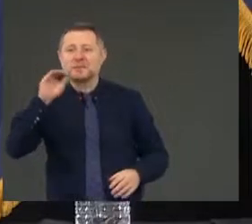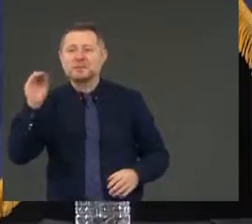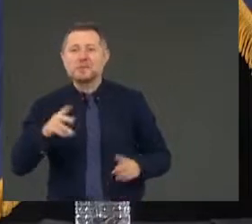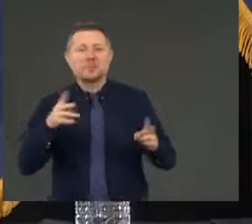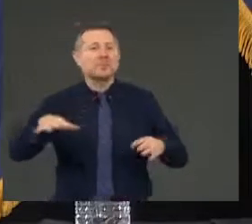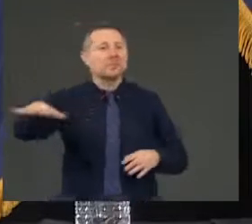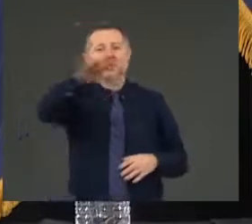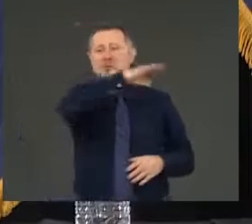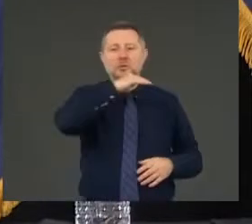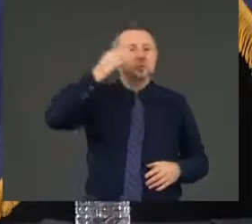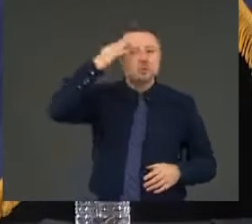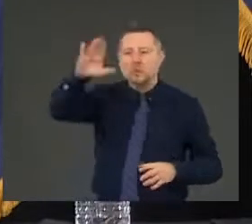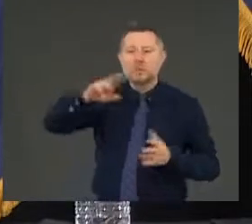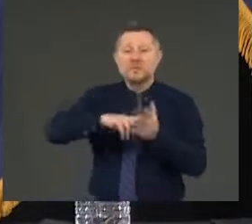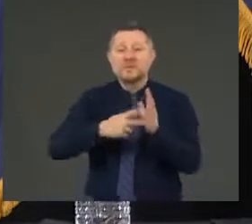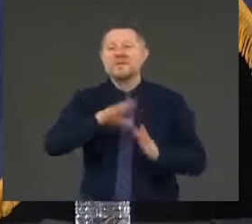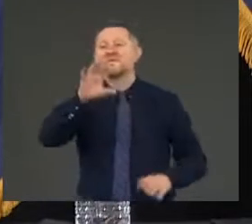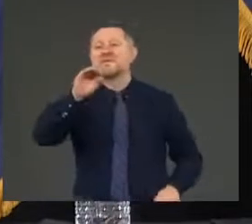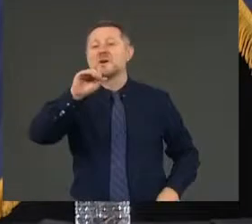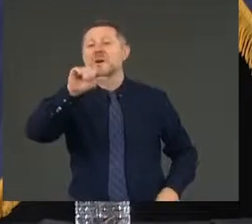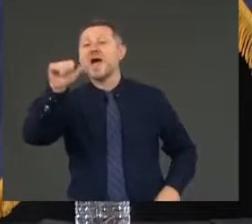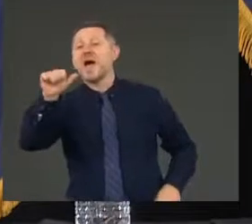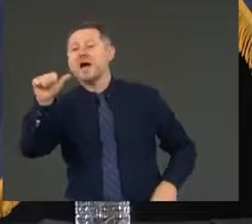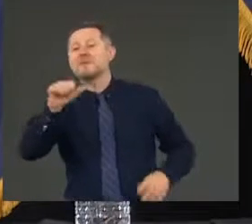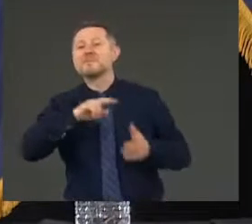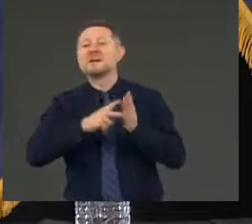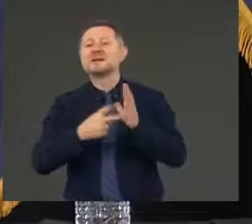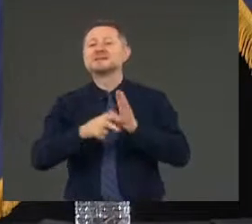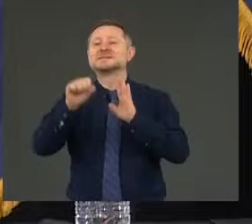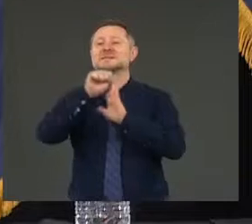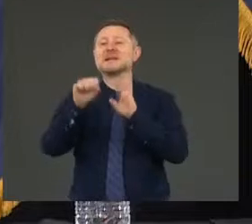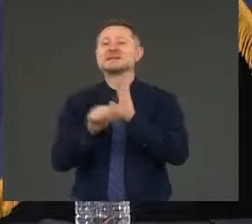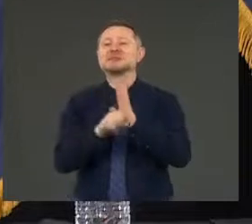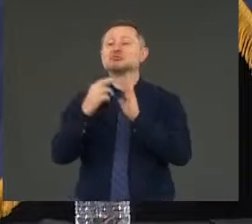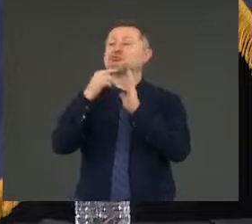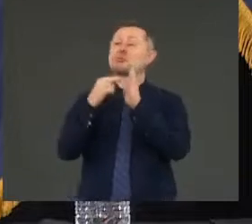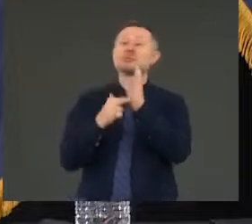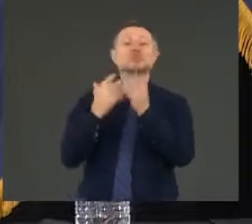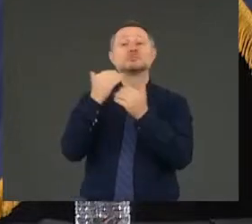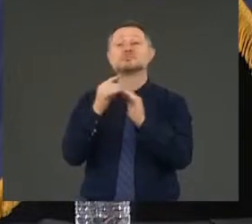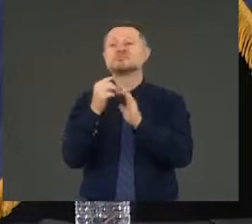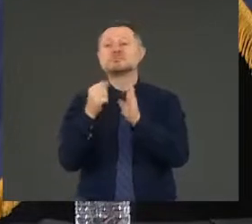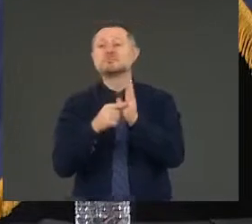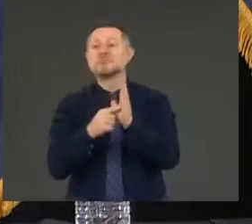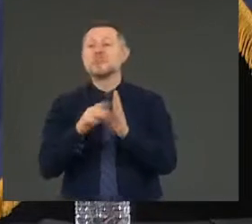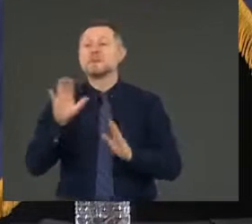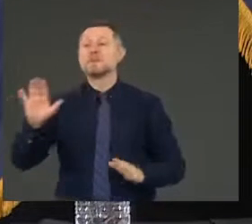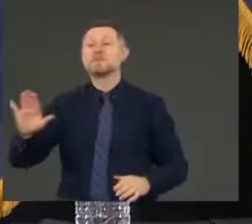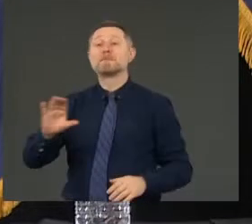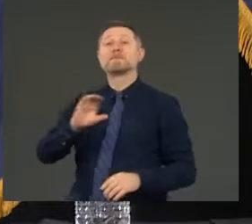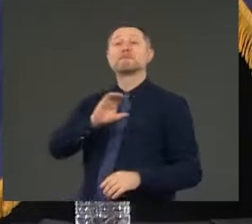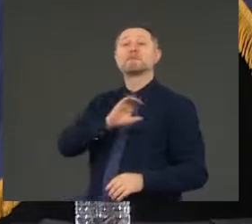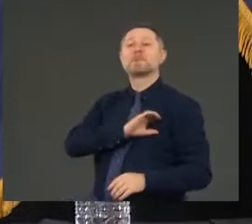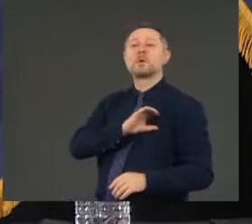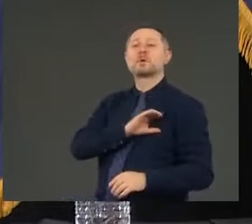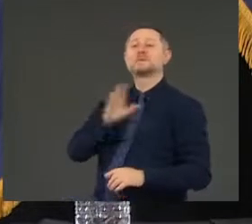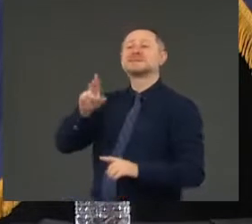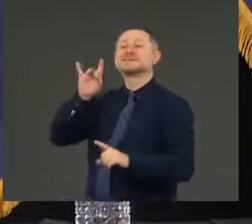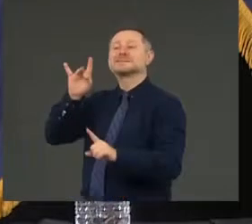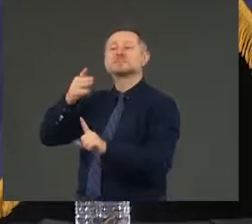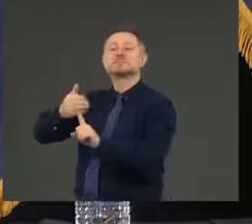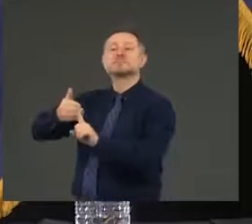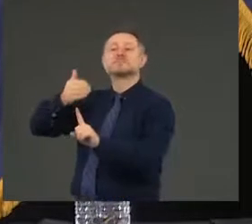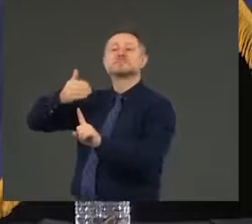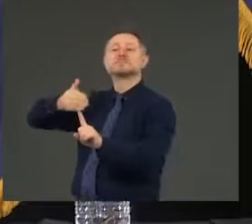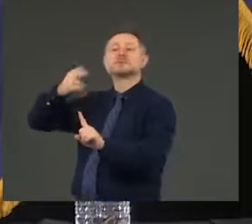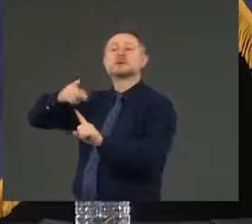people. 50A is a state regulation about disclosure of prior disciplinary actions